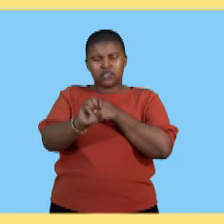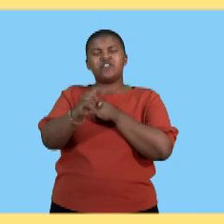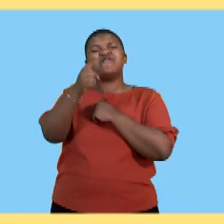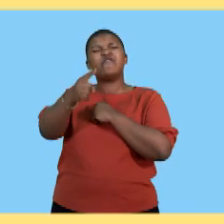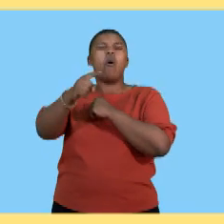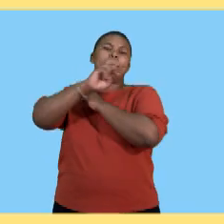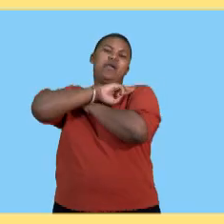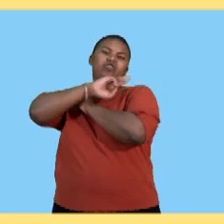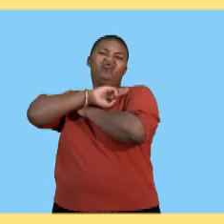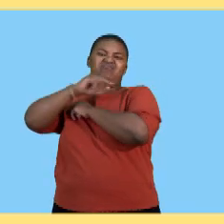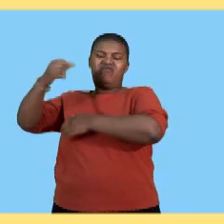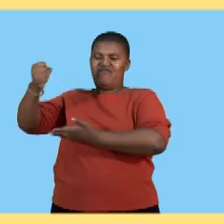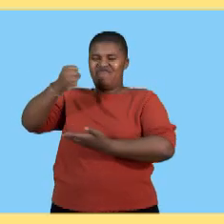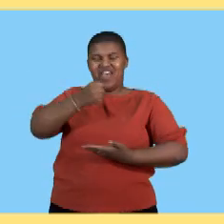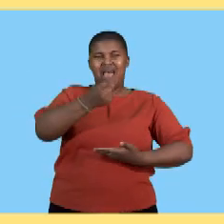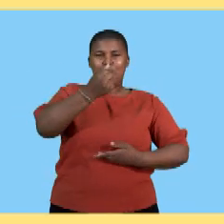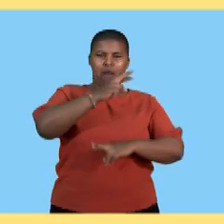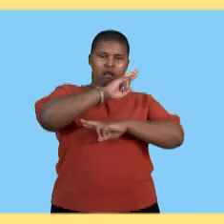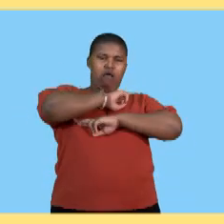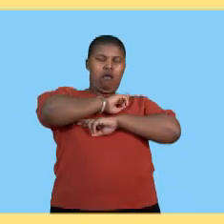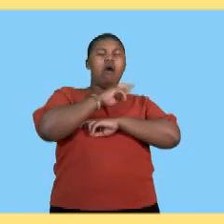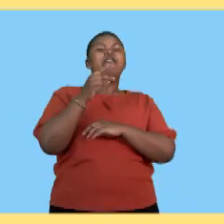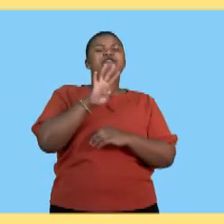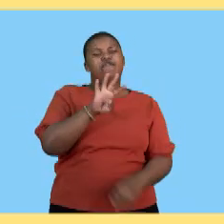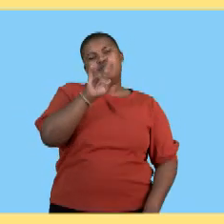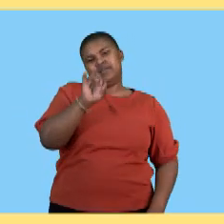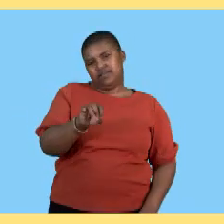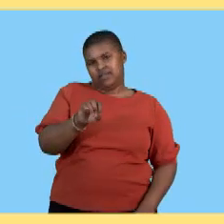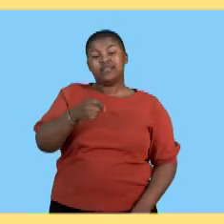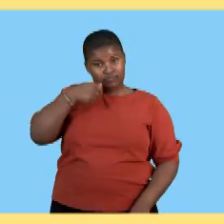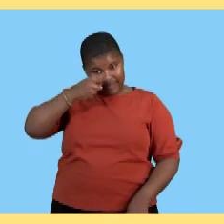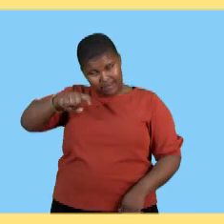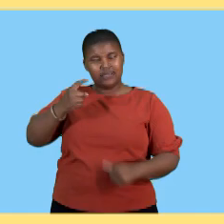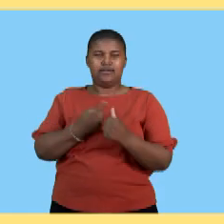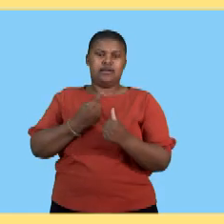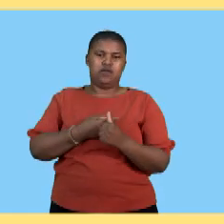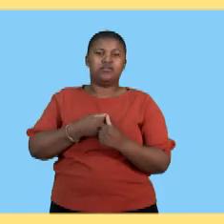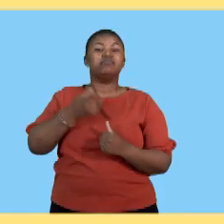fund. So I need to do calculations for the pension fund. And